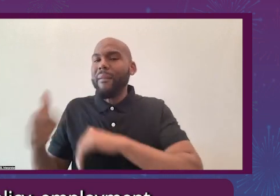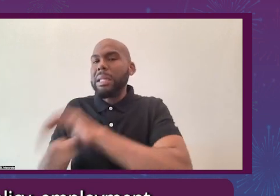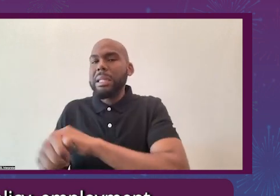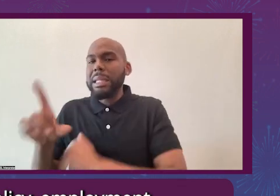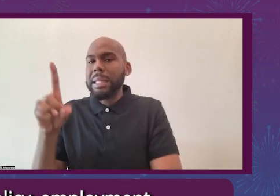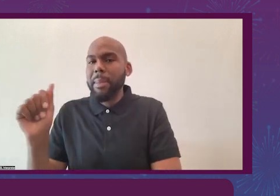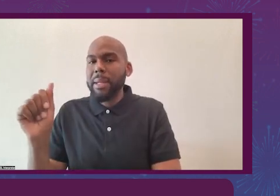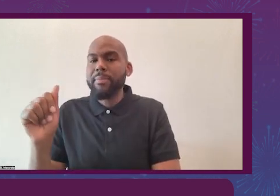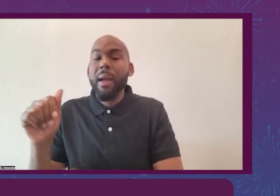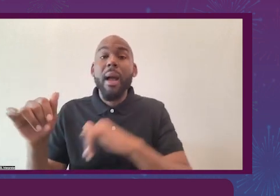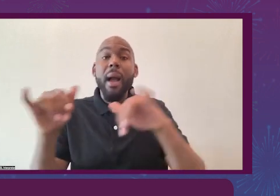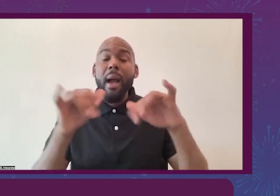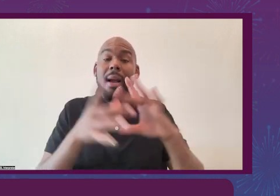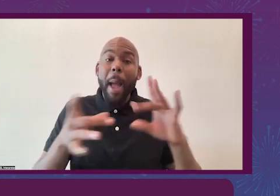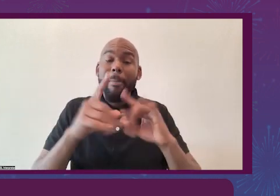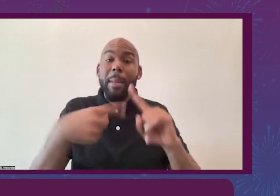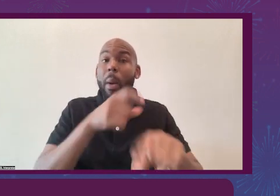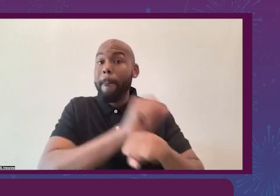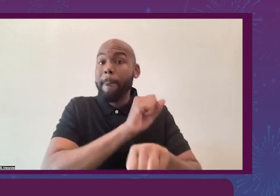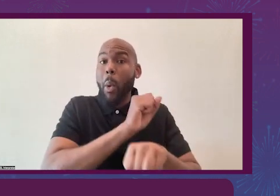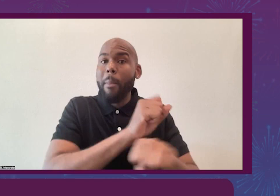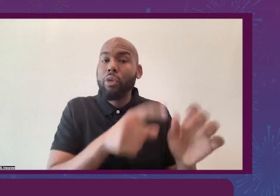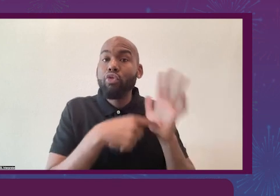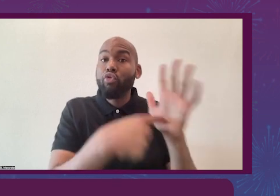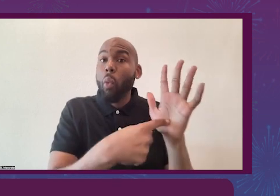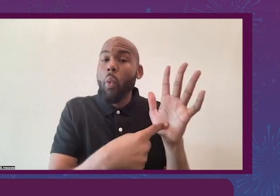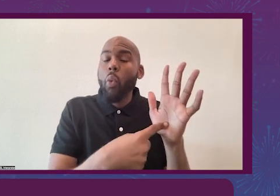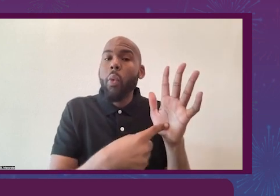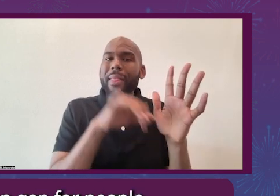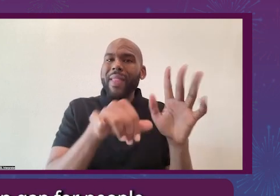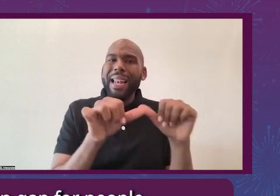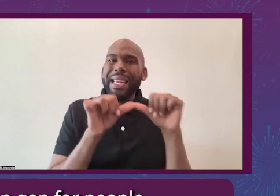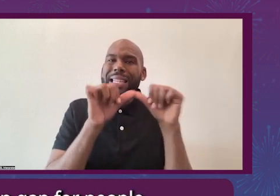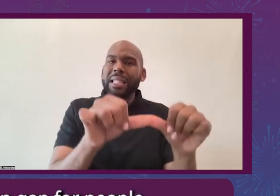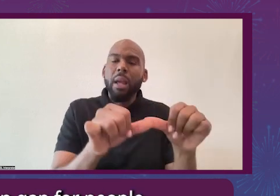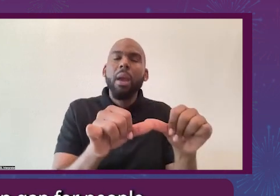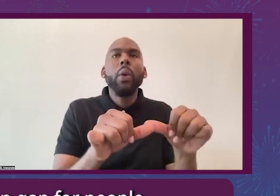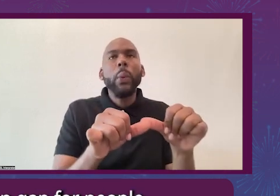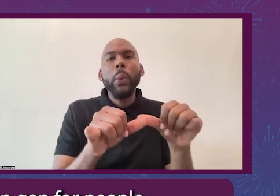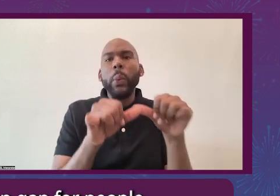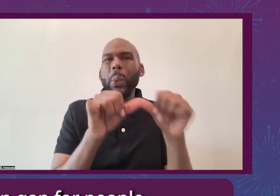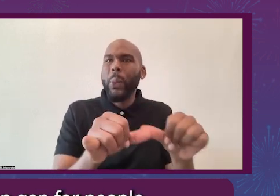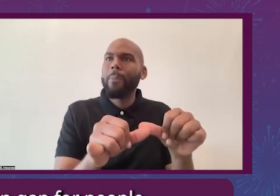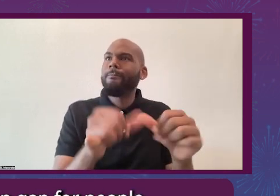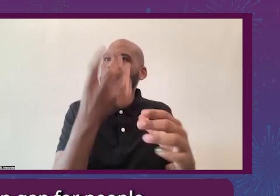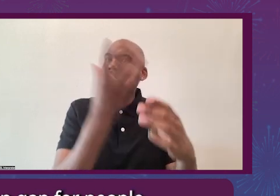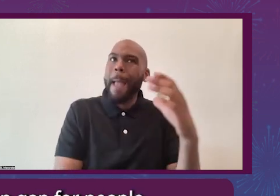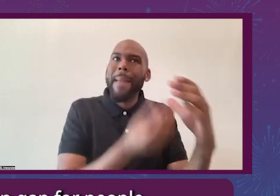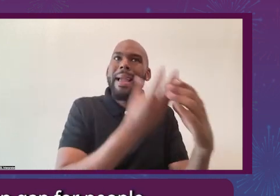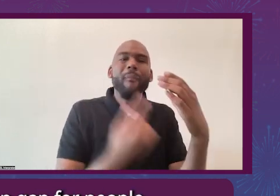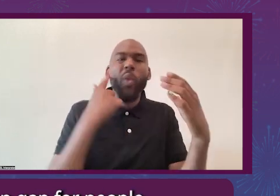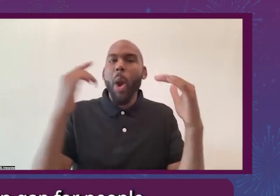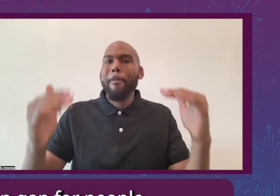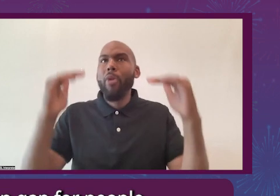hidden disabilities. Comments around employment pointed out the continued wage and promotion gap for